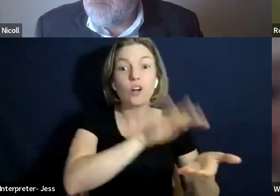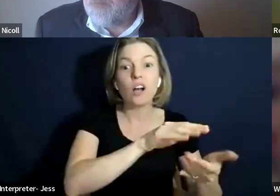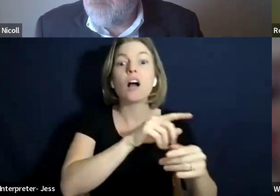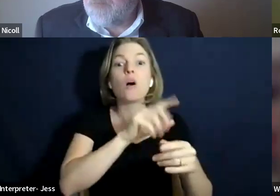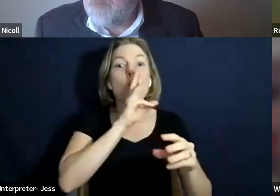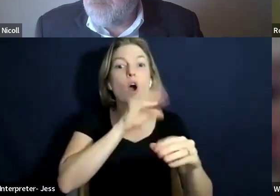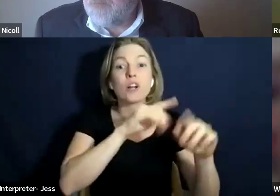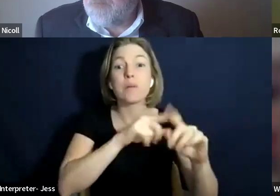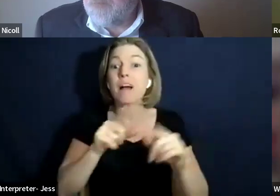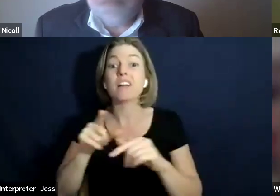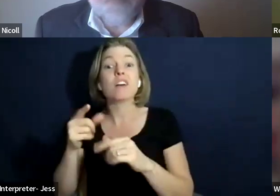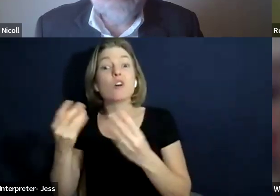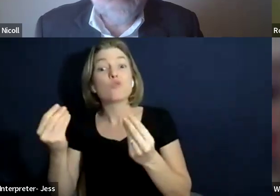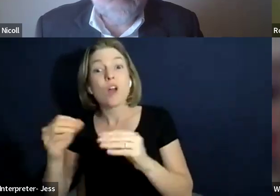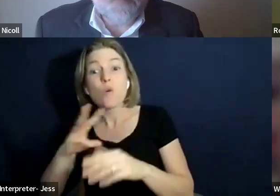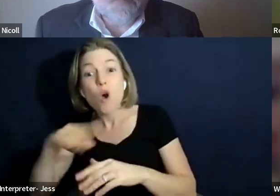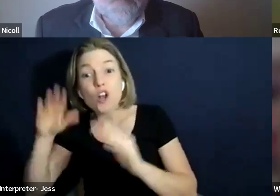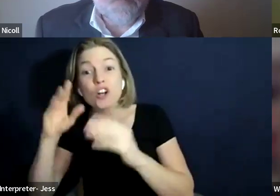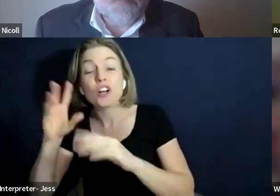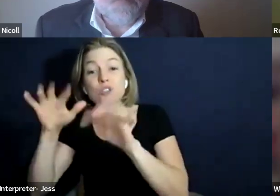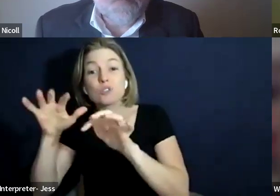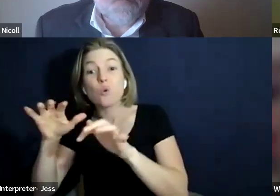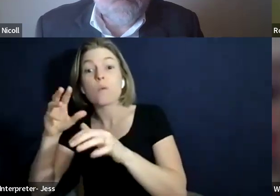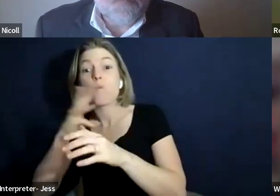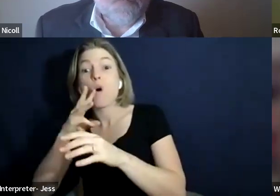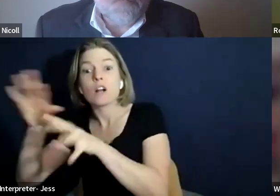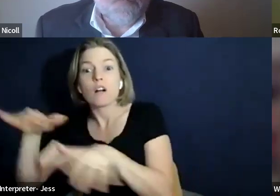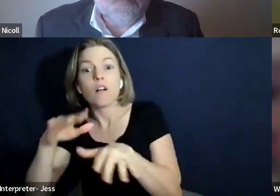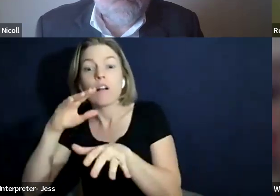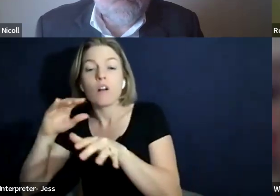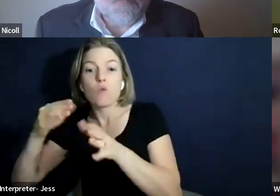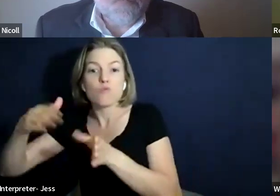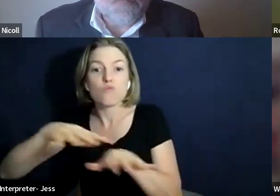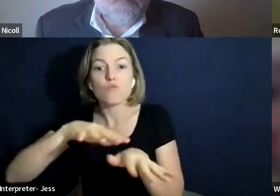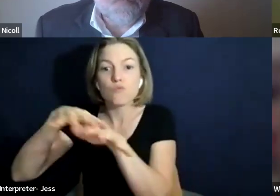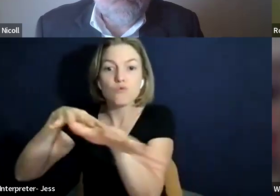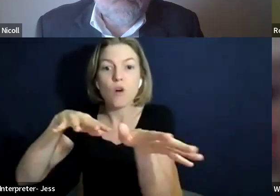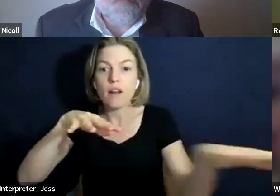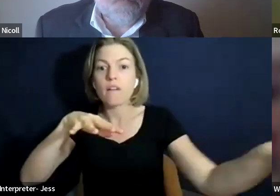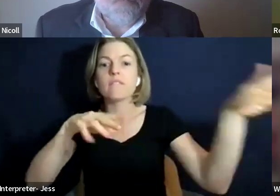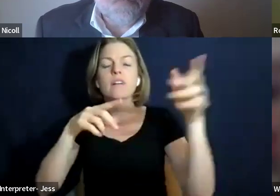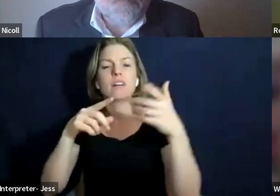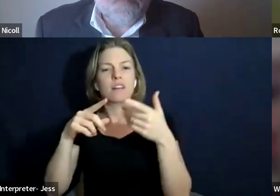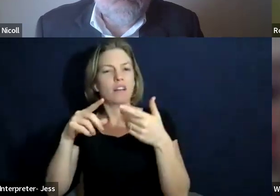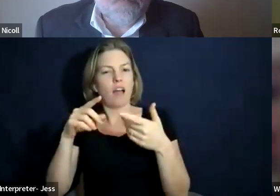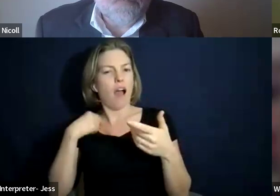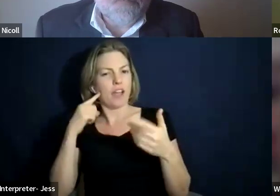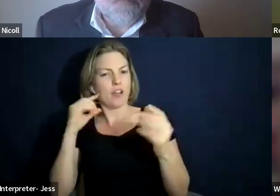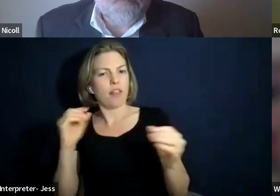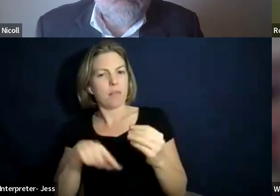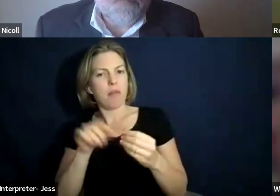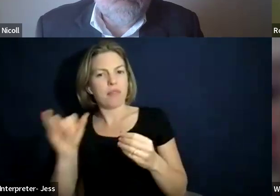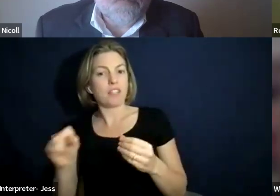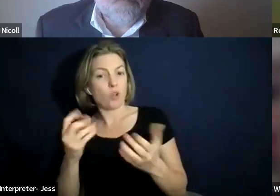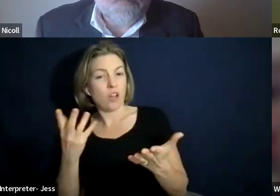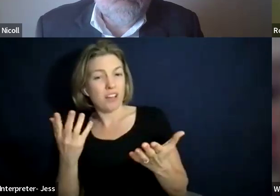to groundwater, stormwater runoff, anything like that in relation to the site. So I would love to hear a little